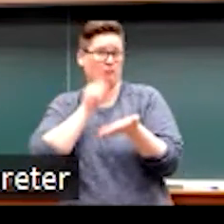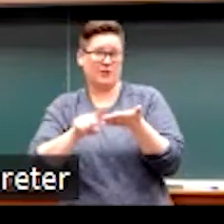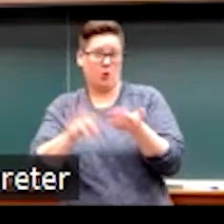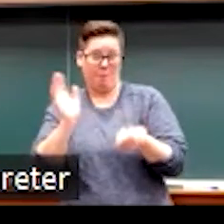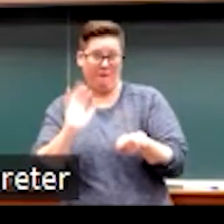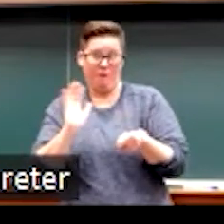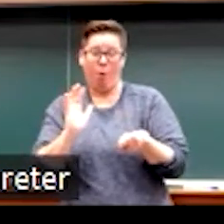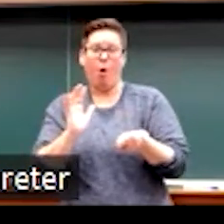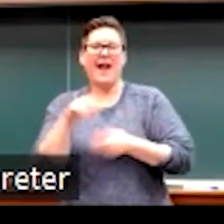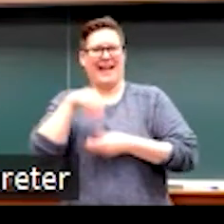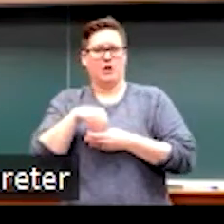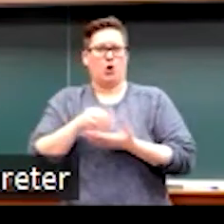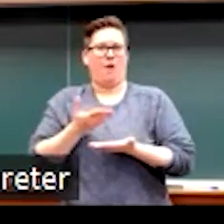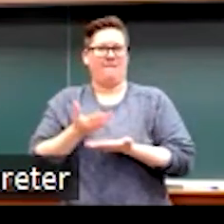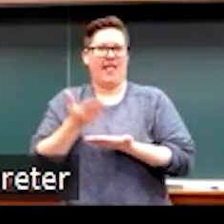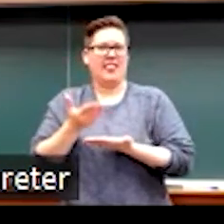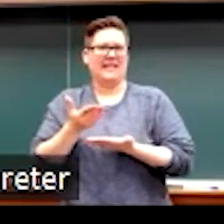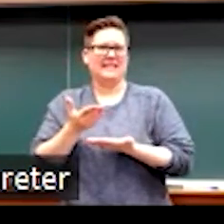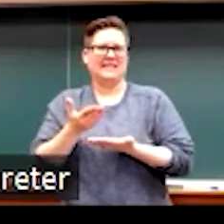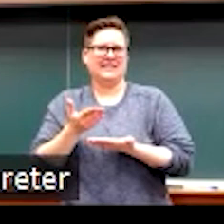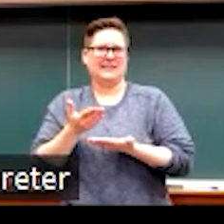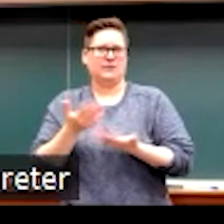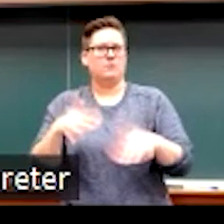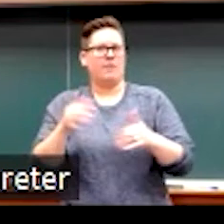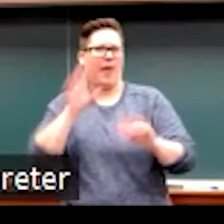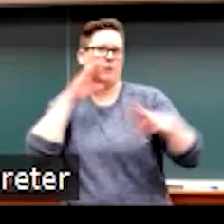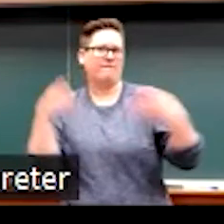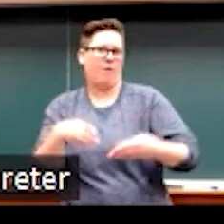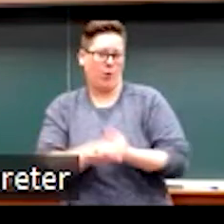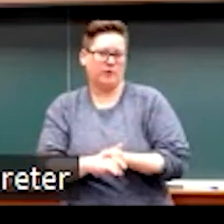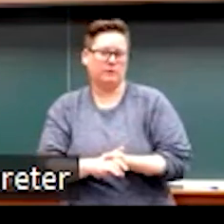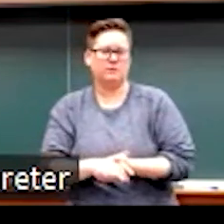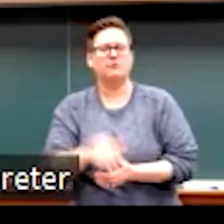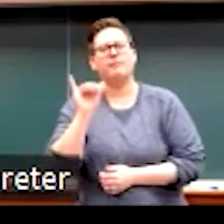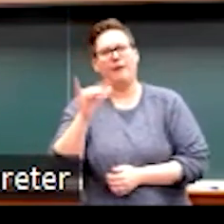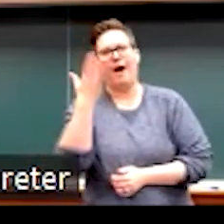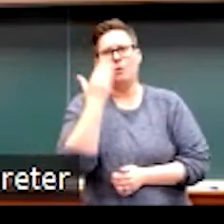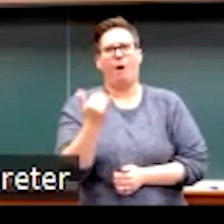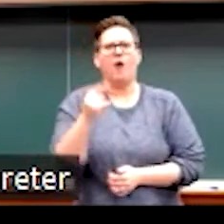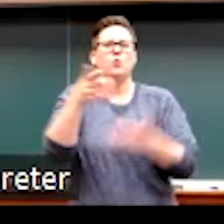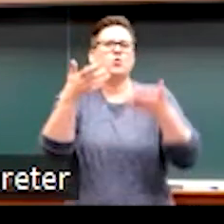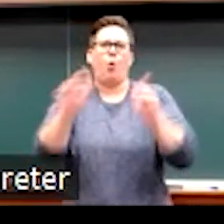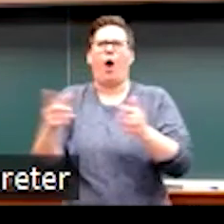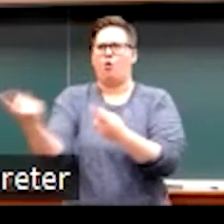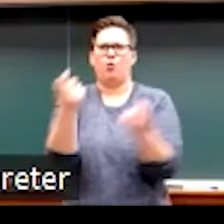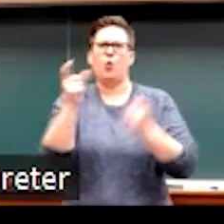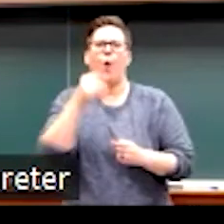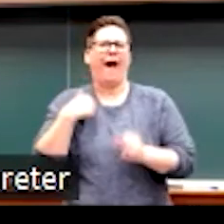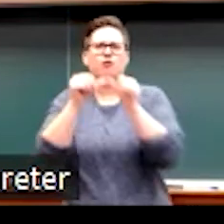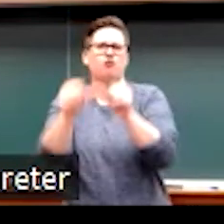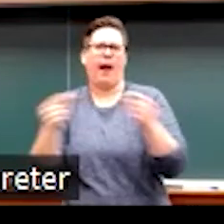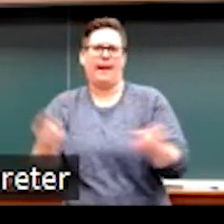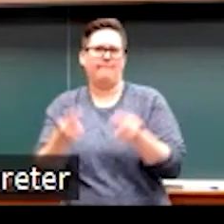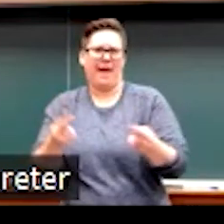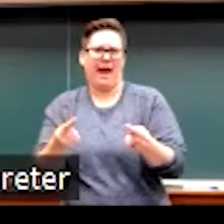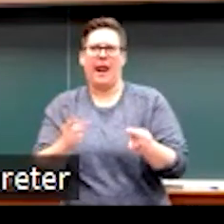before, internal validity was the prepotent focus. And for that reason, you wouldn't want to recruit people who have chronic